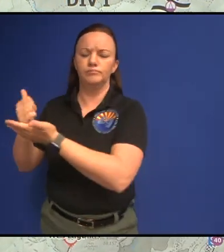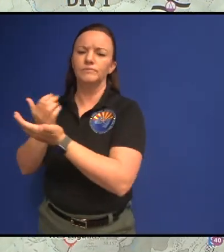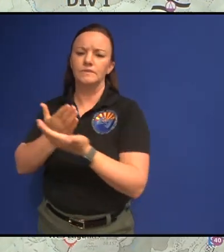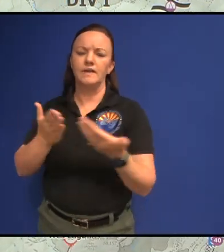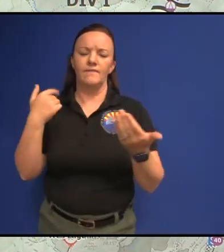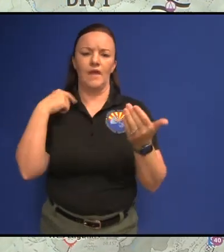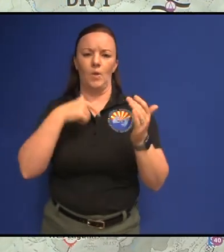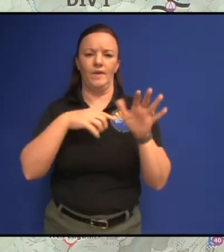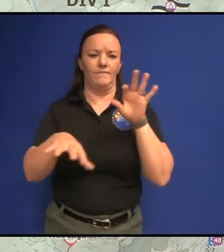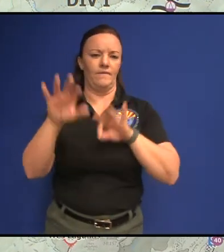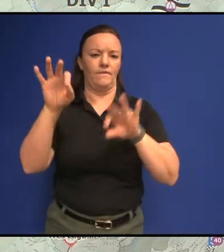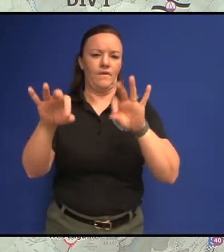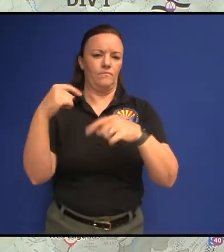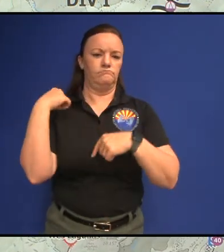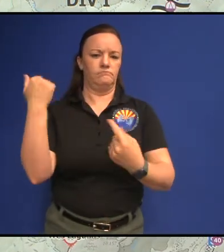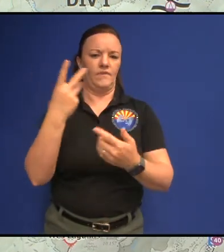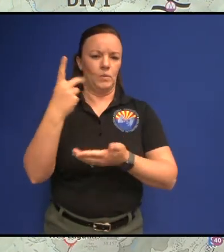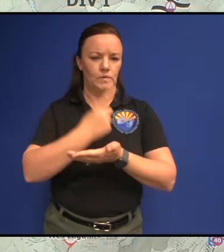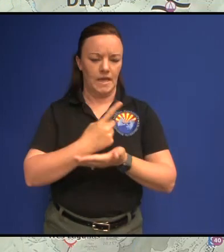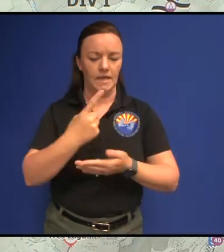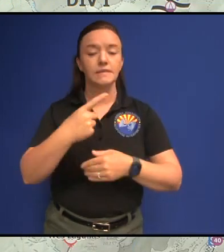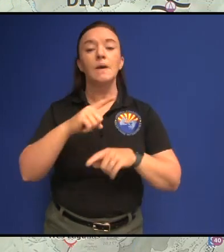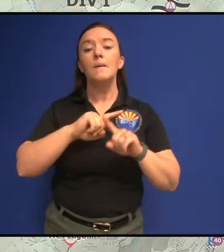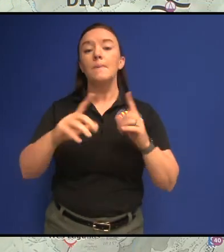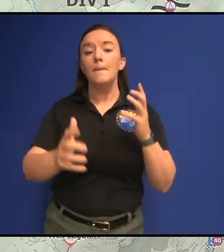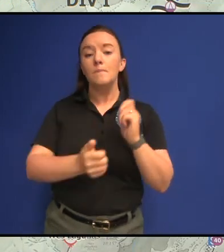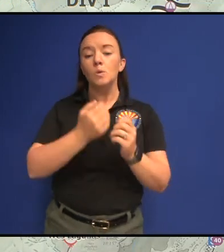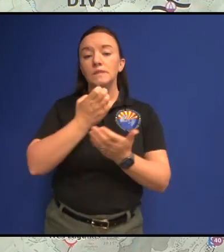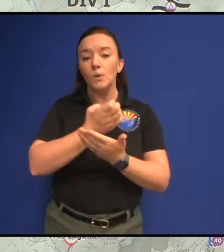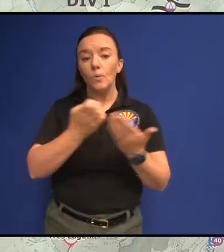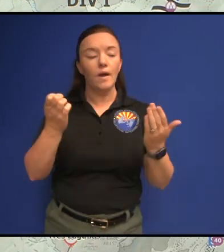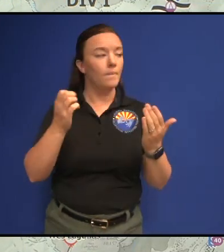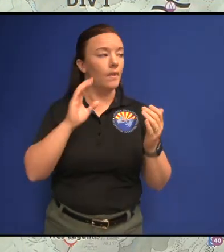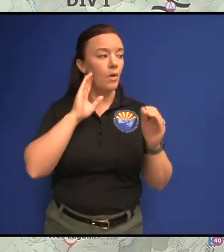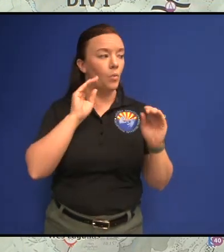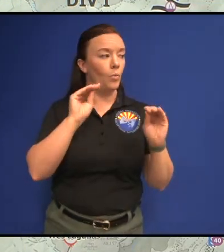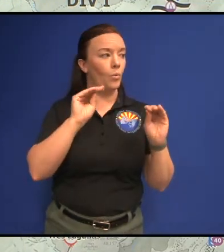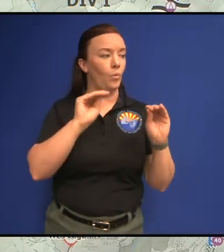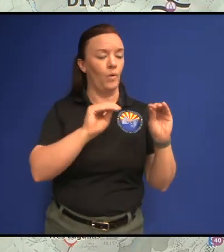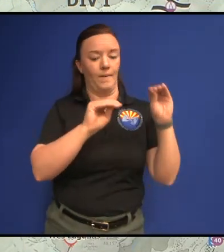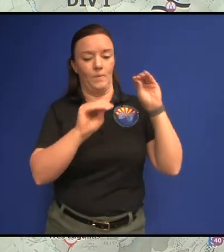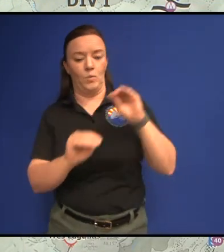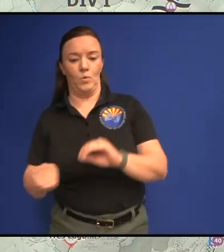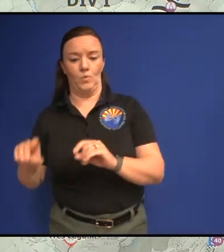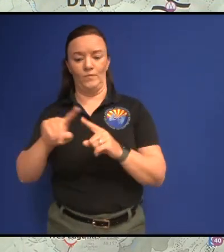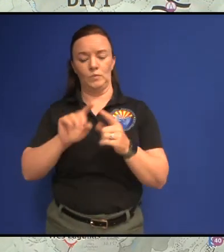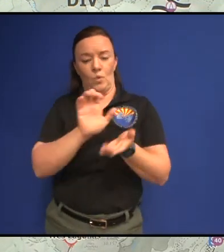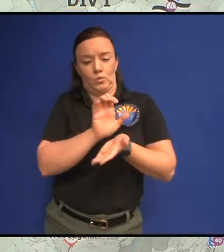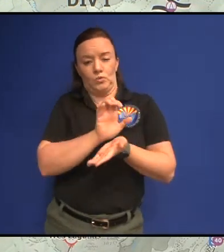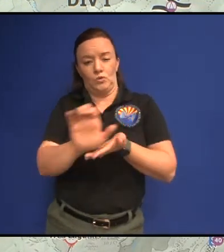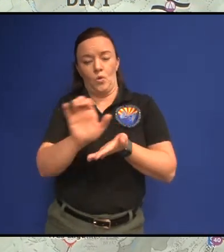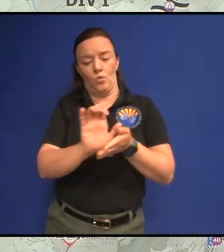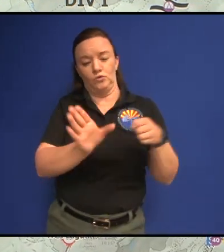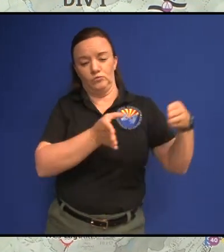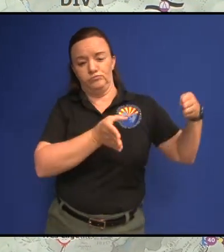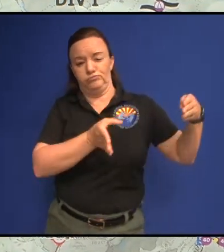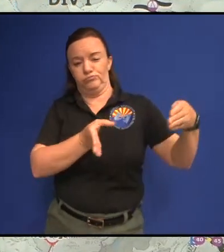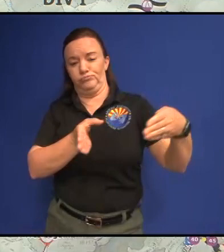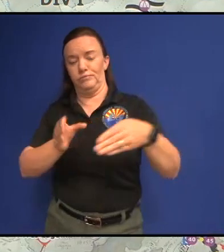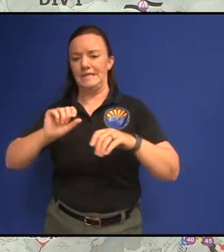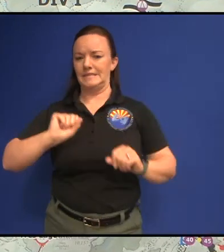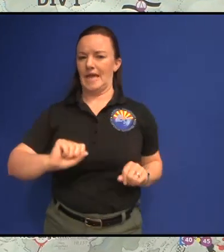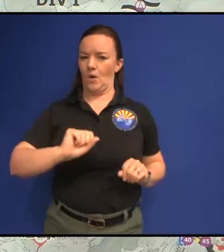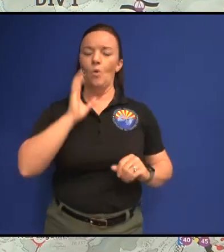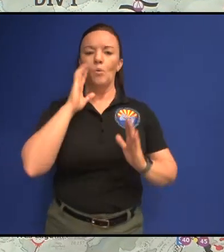days. Most of the equipment, though, is going to be moving on to these really long dozer lines that are off the south end there, and that's going to take them a